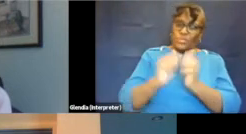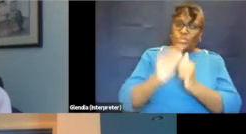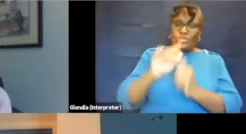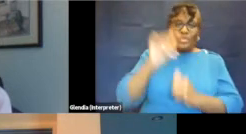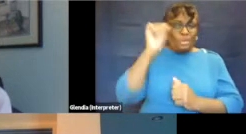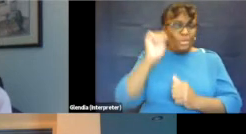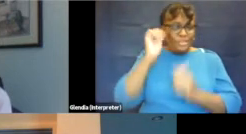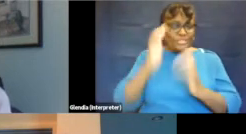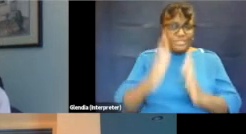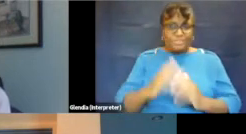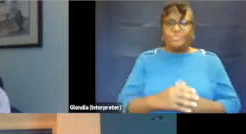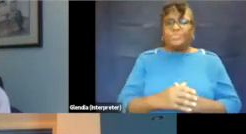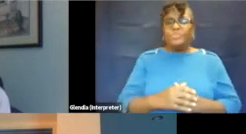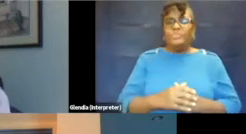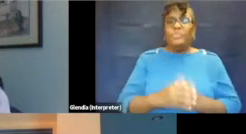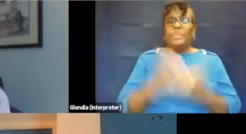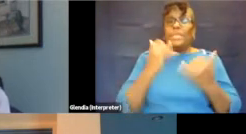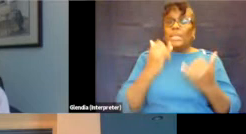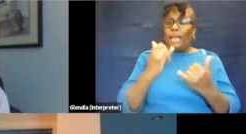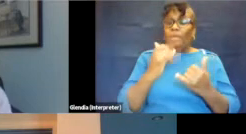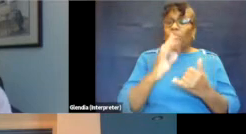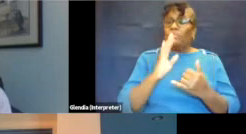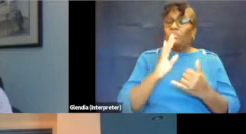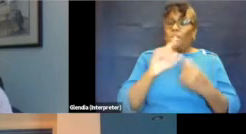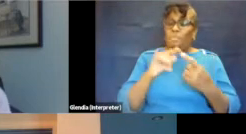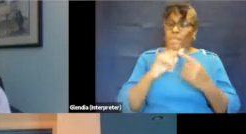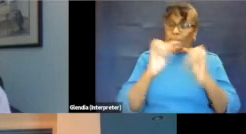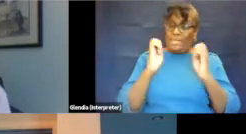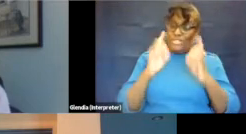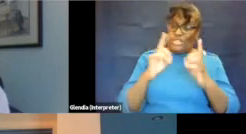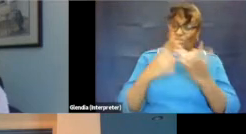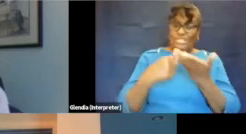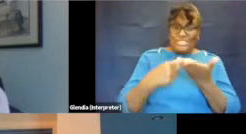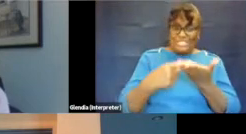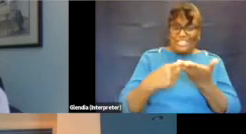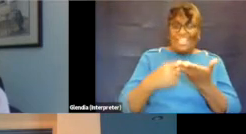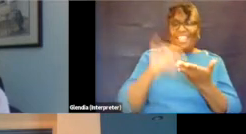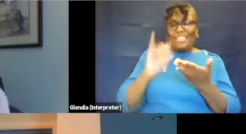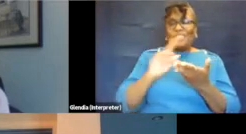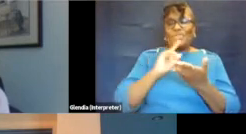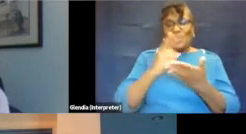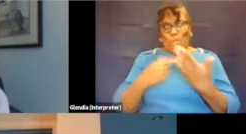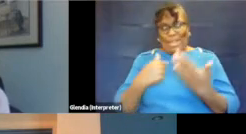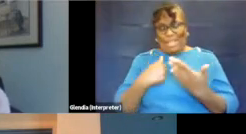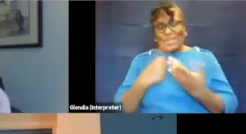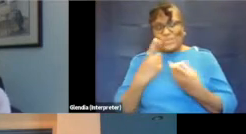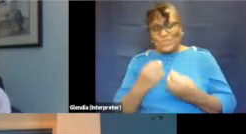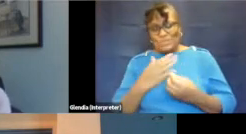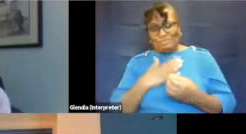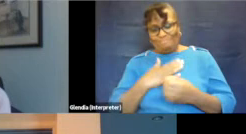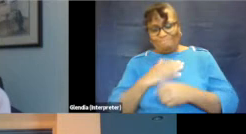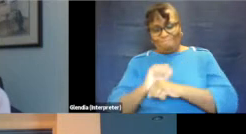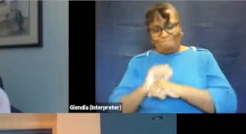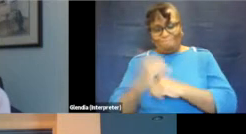next slide covers educational discussions. Obviously, that's really close to home for me. That's what I do, but those are